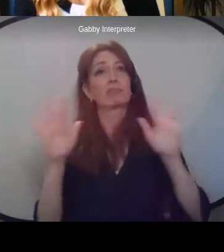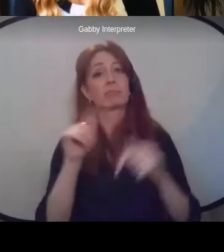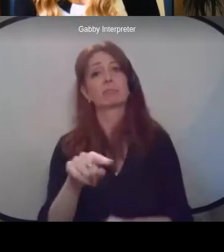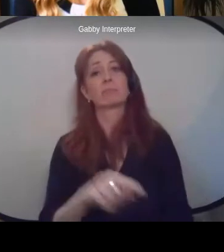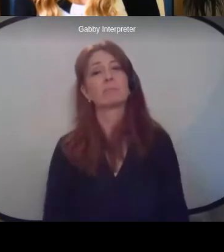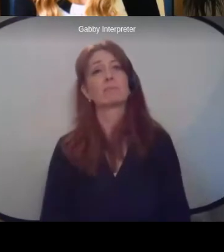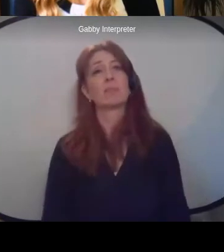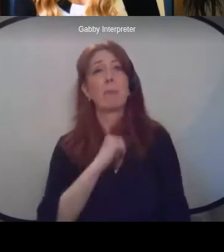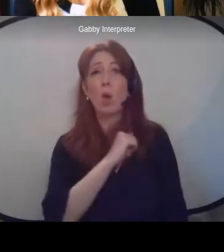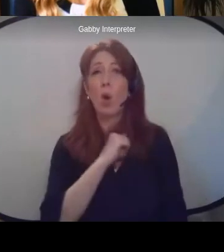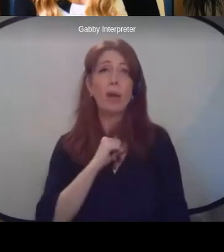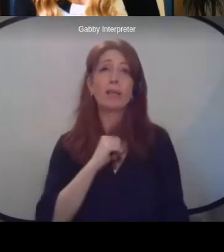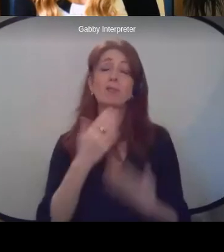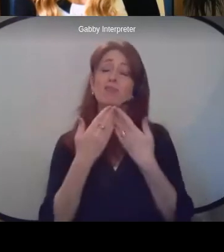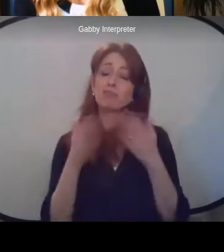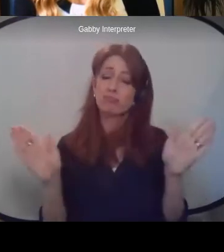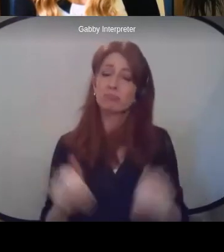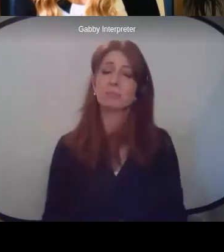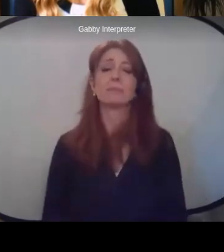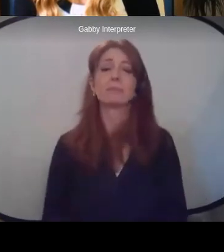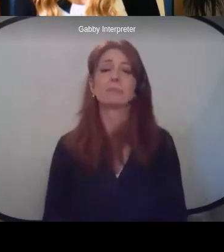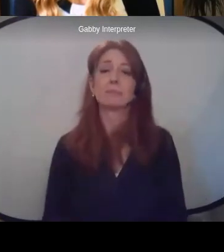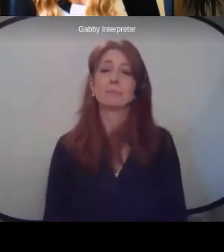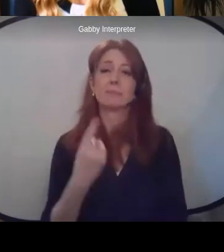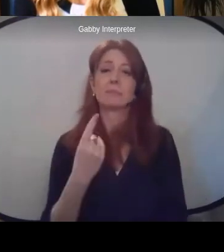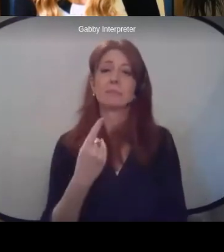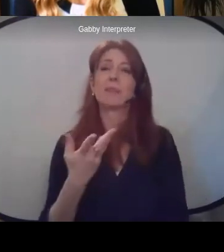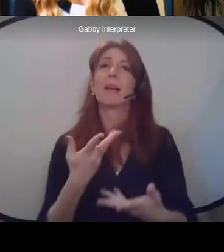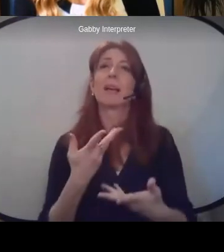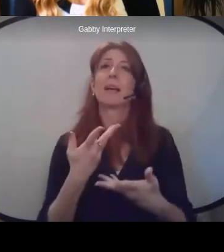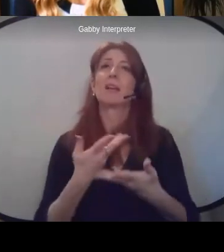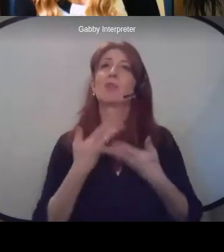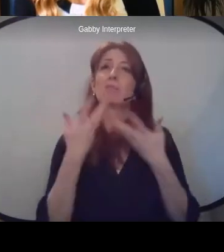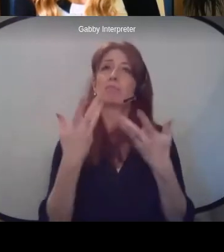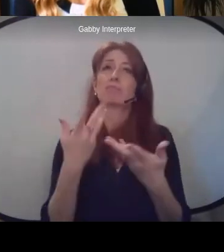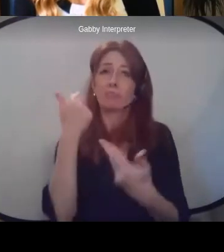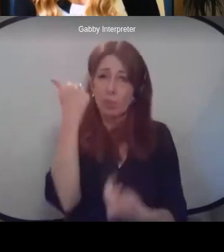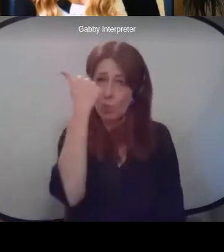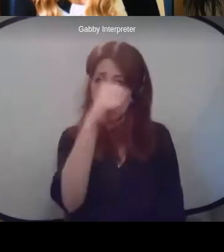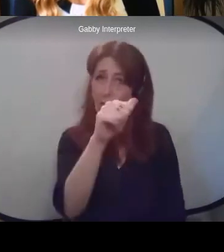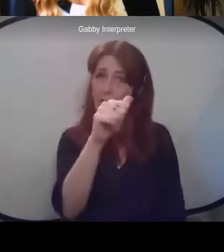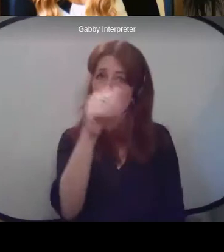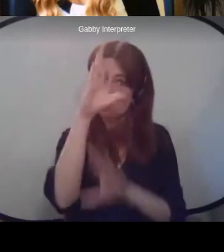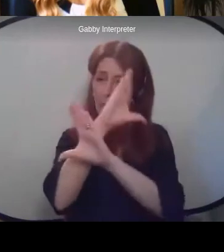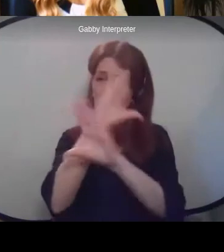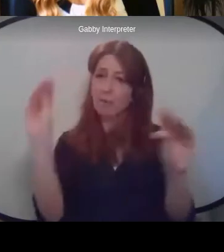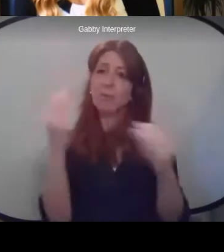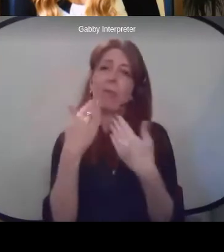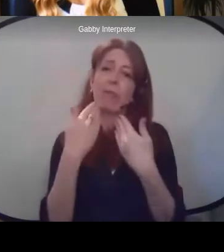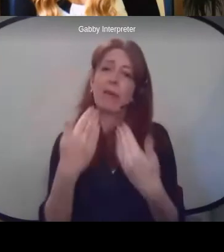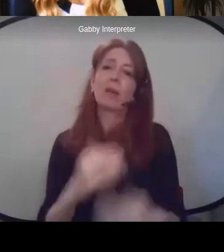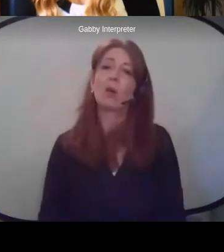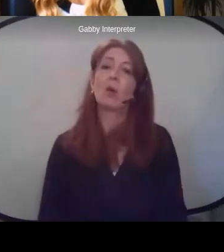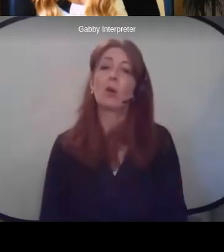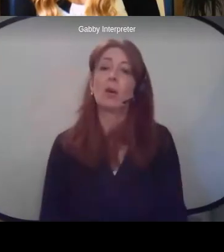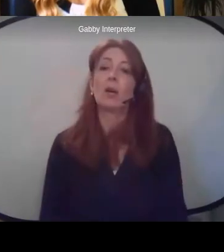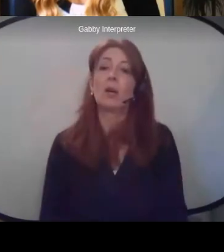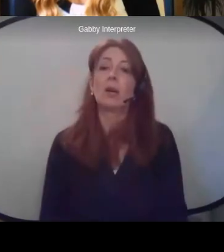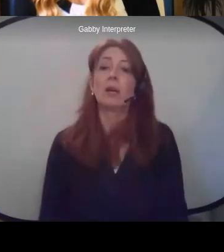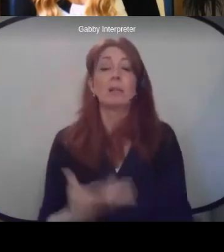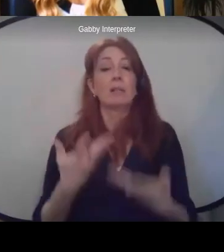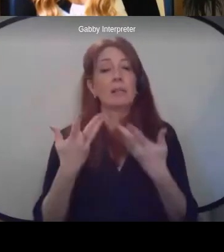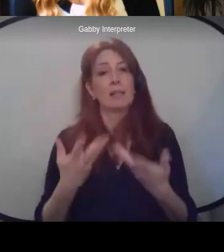so honest, transparent, kind of giving in terms of your knowledge and expertise. We're going to kind of